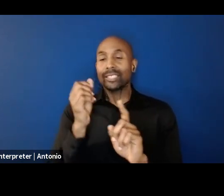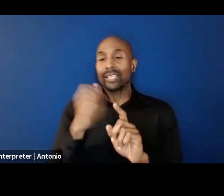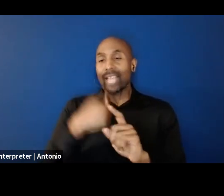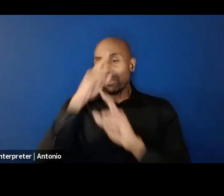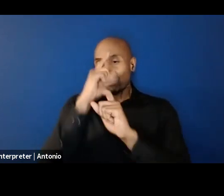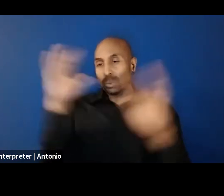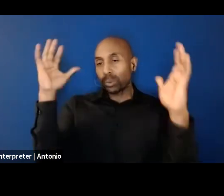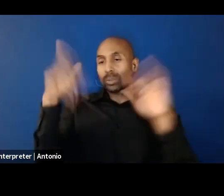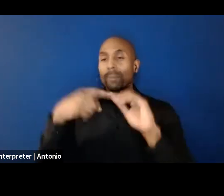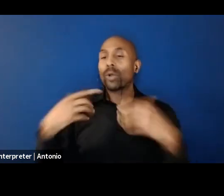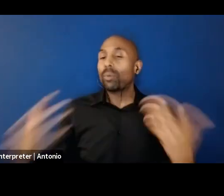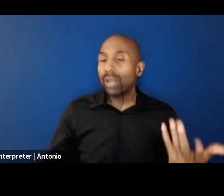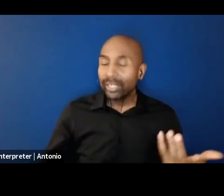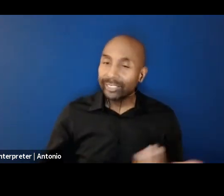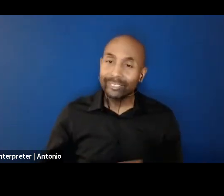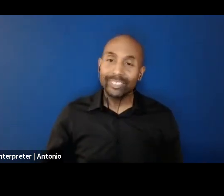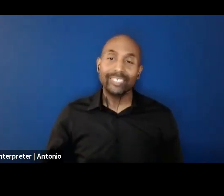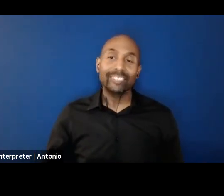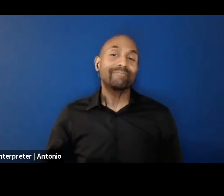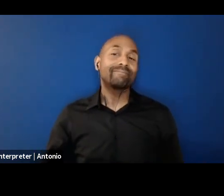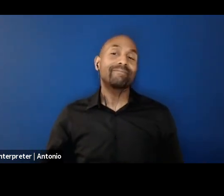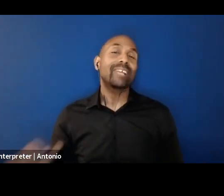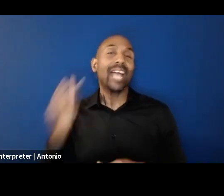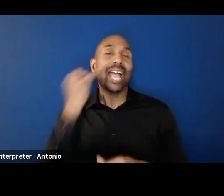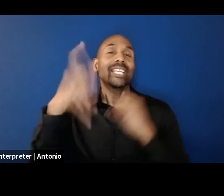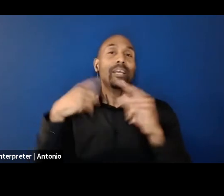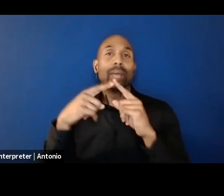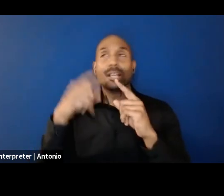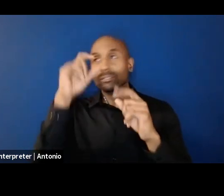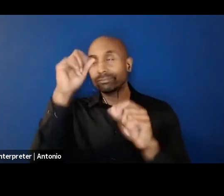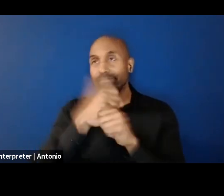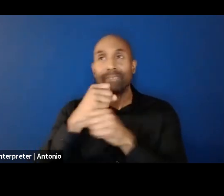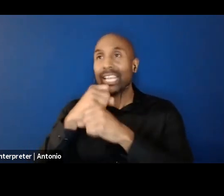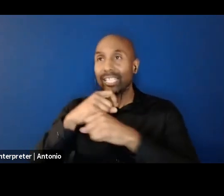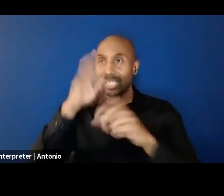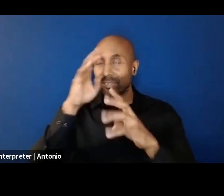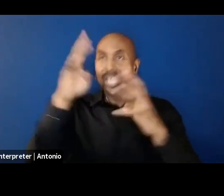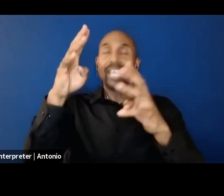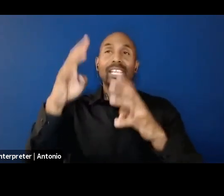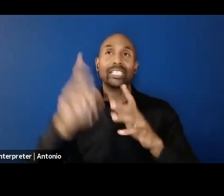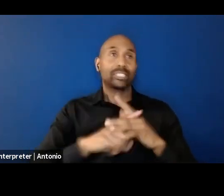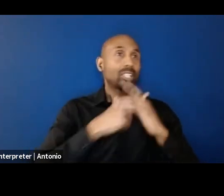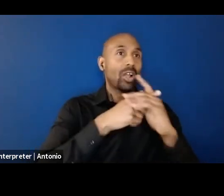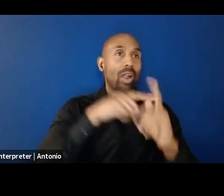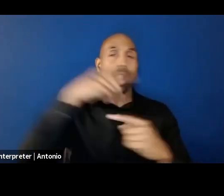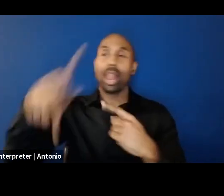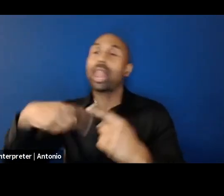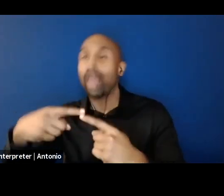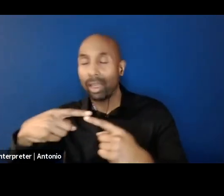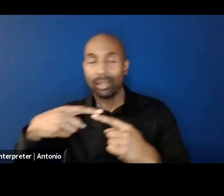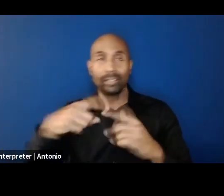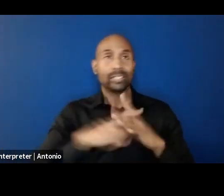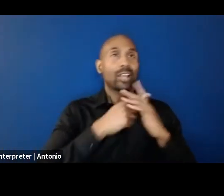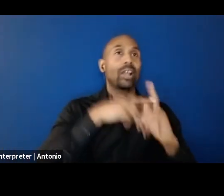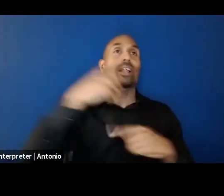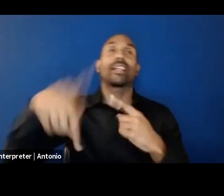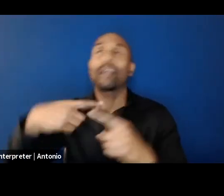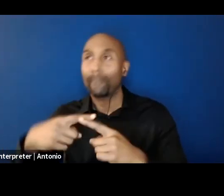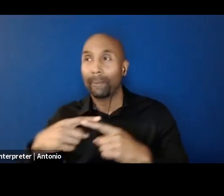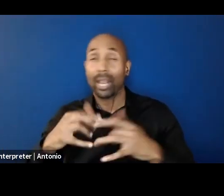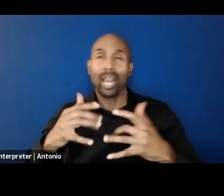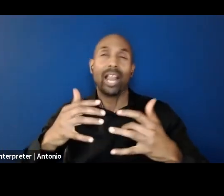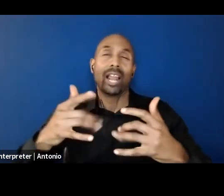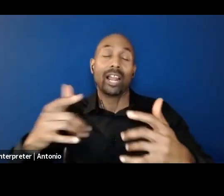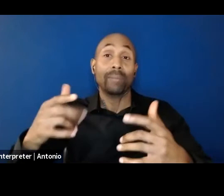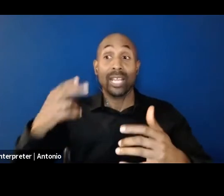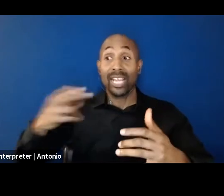it now boomerangs yet again, our world historical hurt. If so, it said, seriality is the